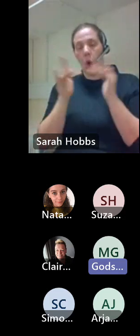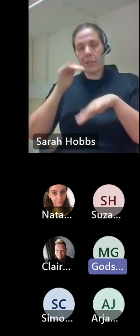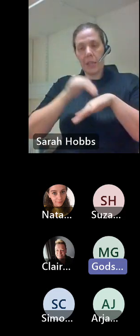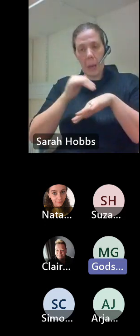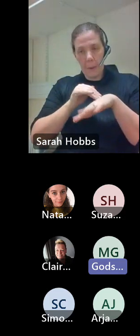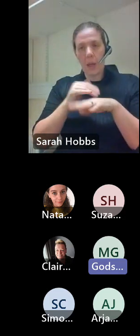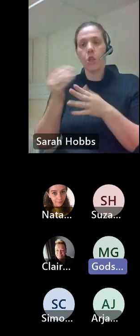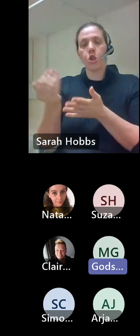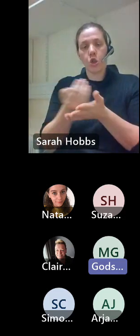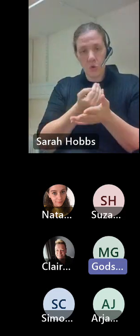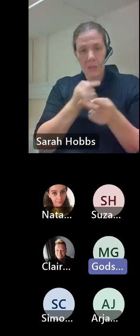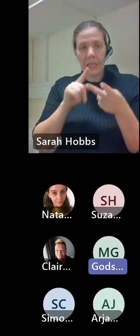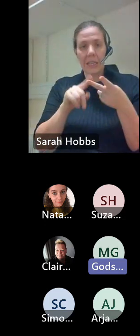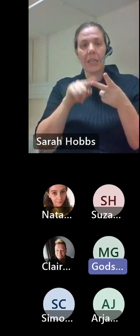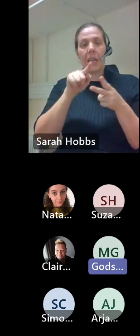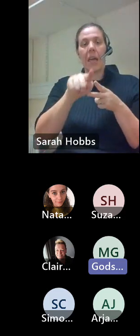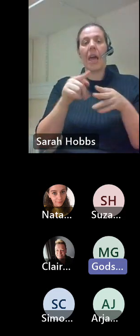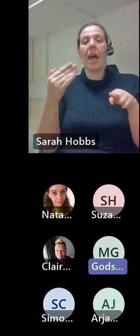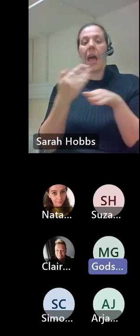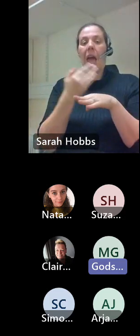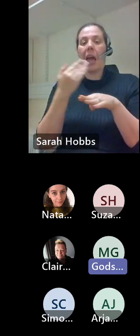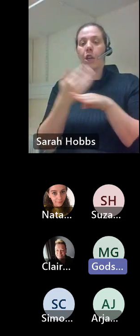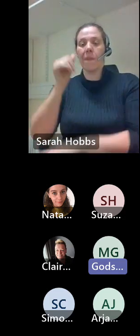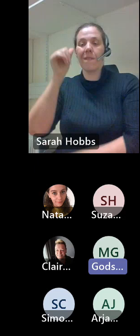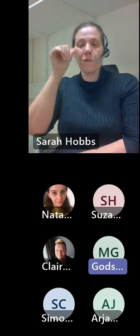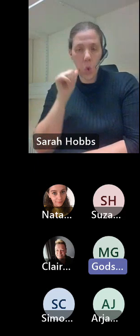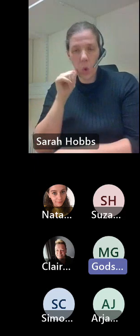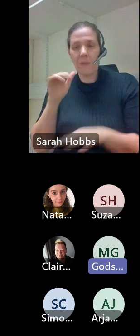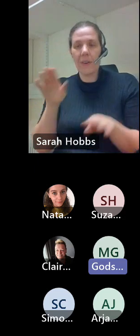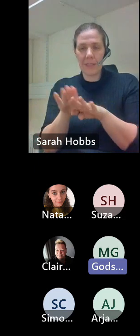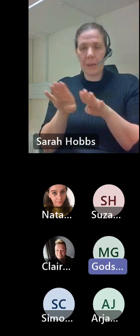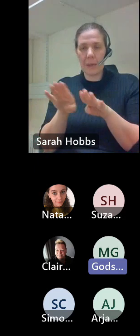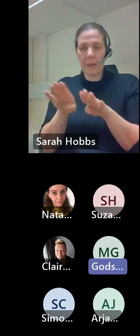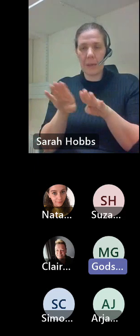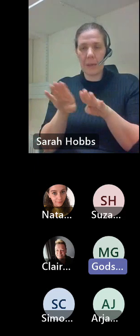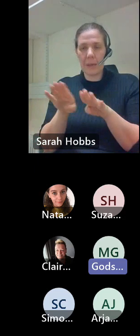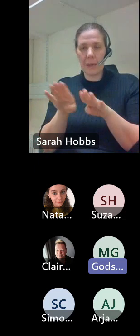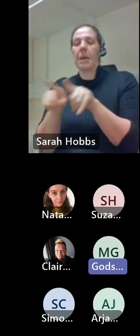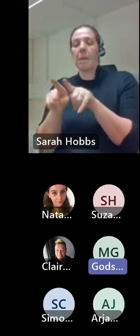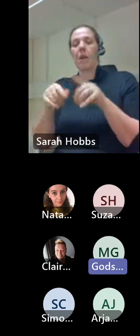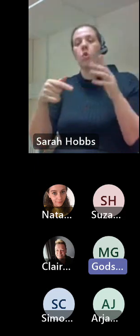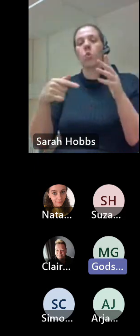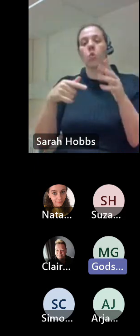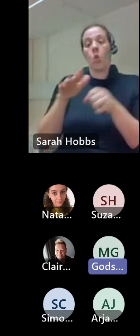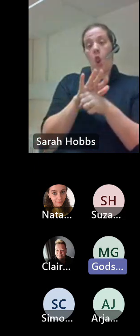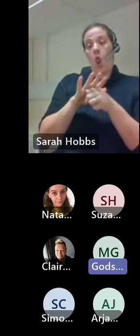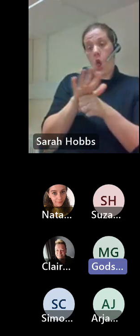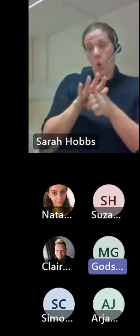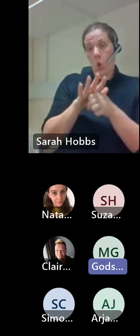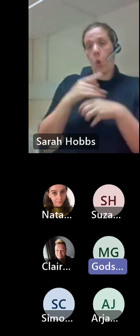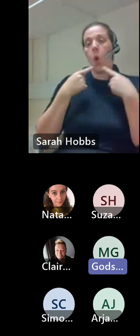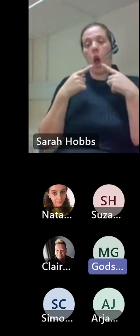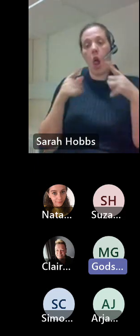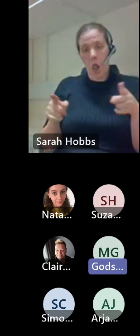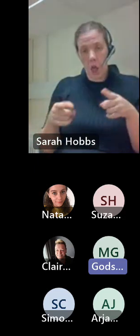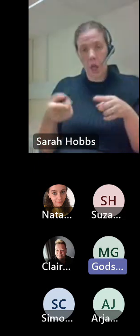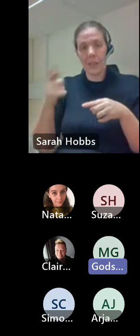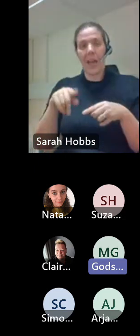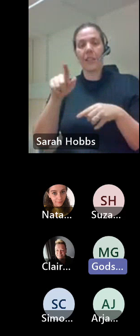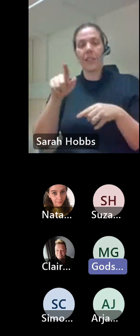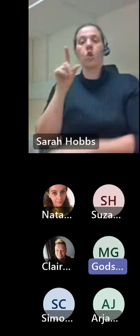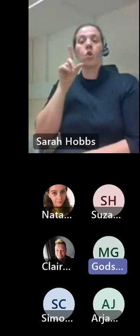system. There are Action Fraud alerts, although they are very similar to the ones you get from Thames Valley. And we have a dedicated Twitter account, and you can see that